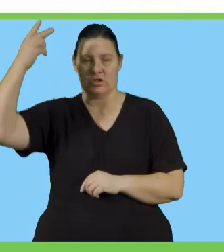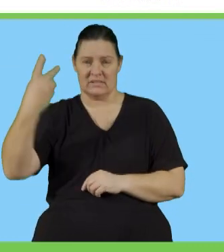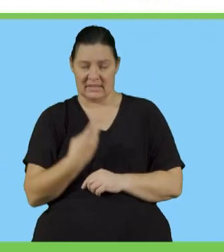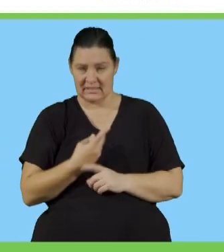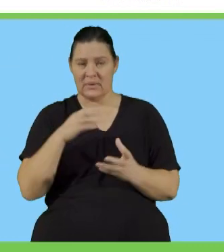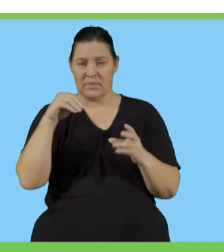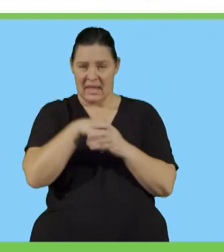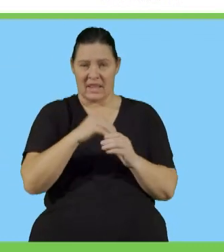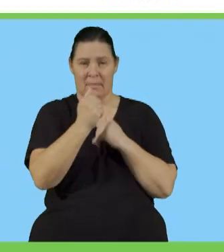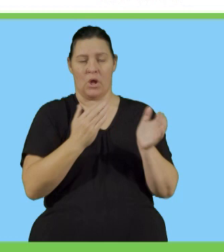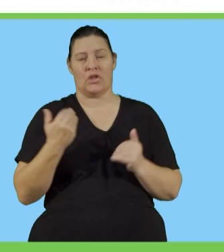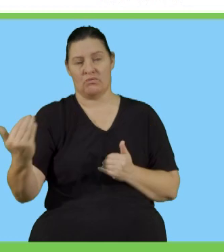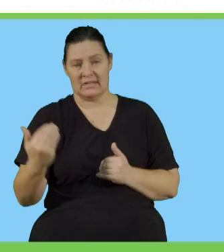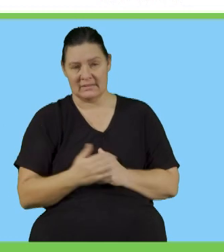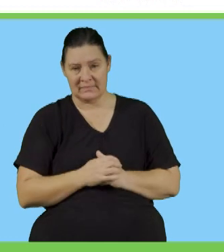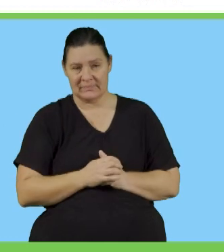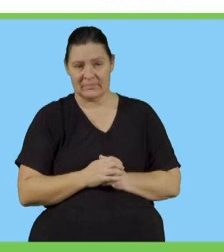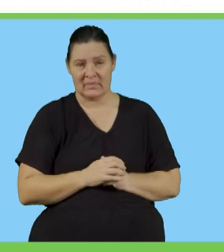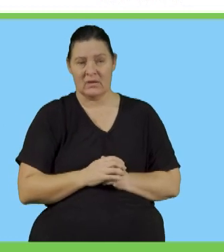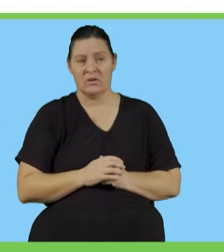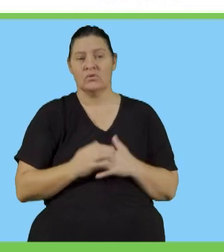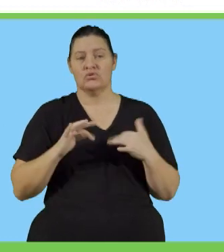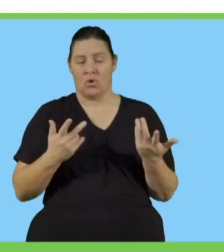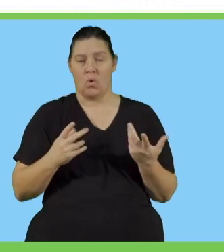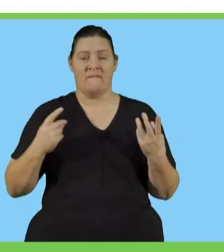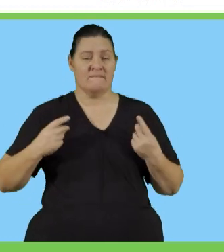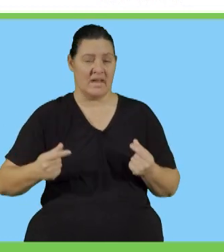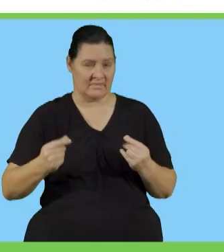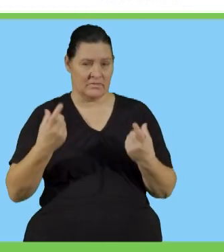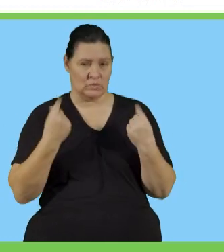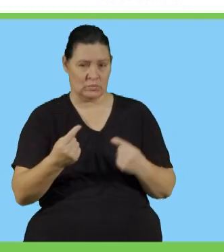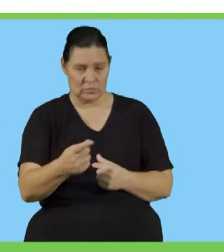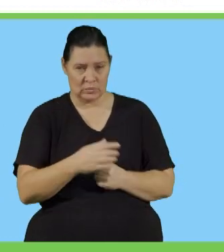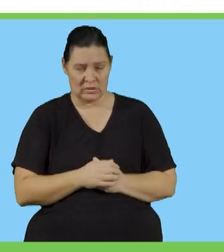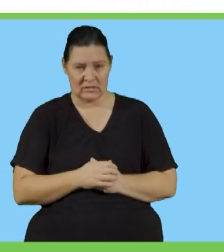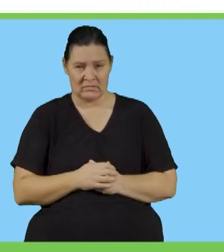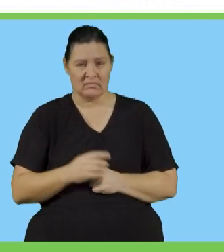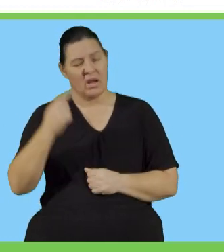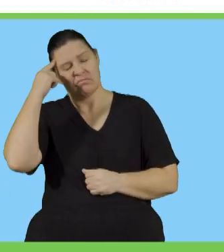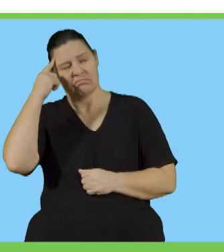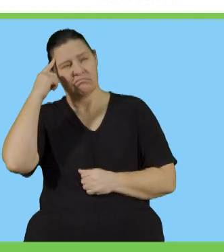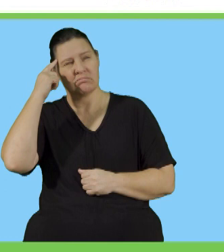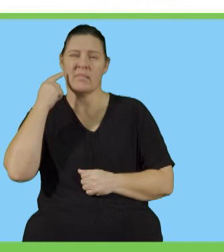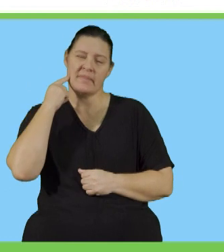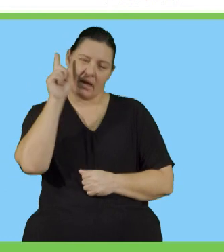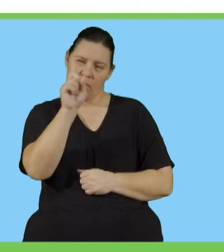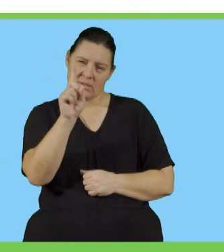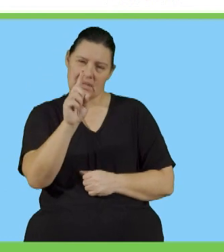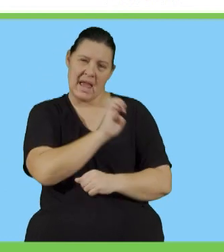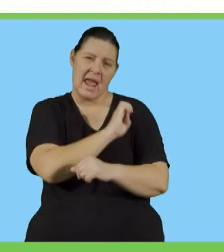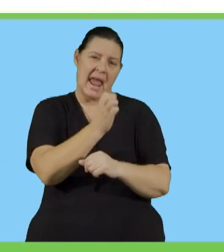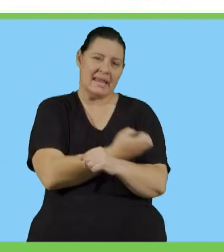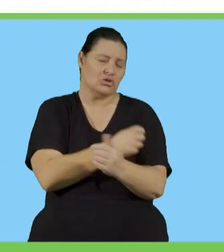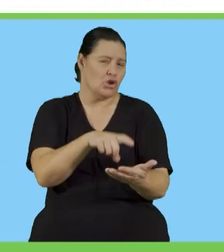on the right. So you are going to quickly do that. Just guess what energy